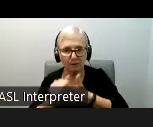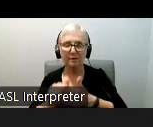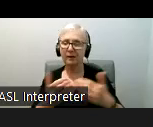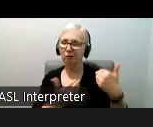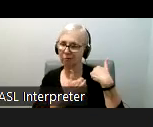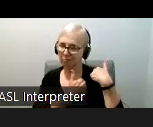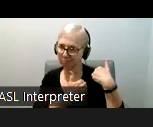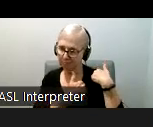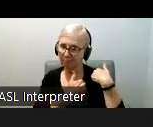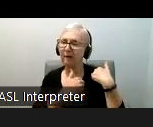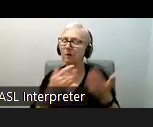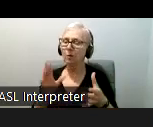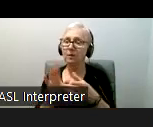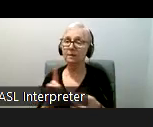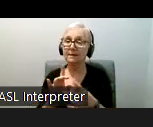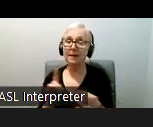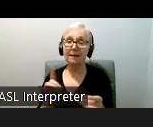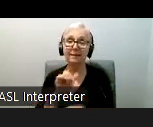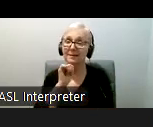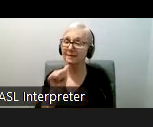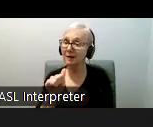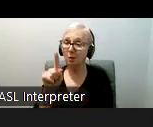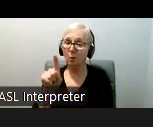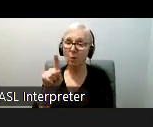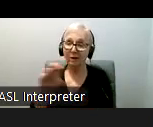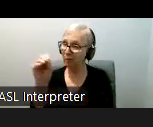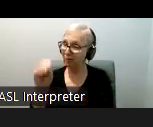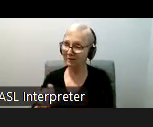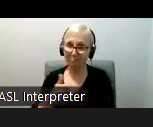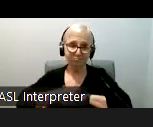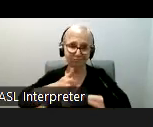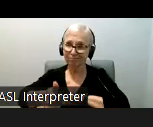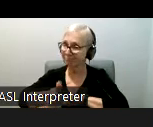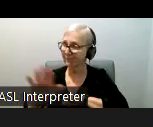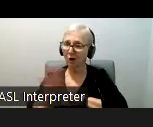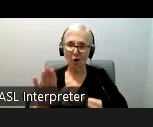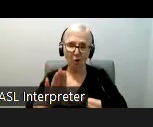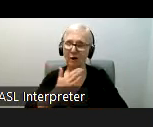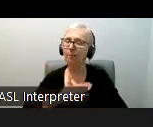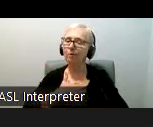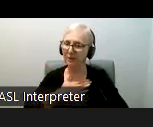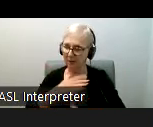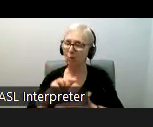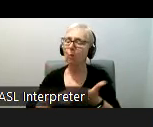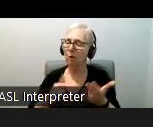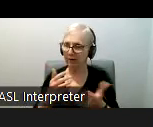I want to say this is not 100% on you, but I really appreciate what you're